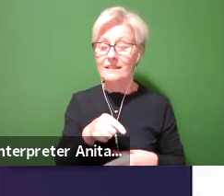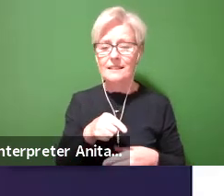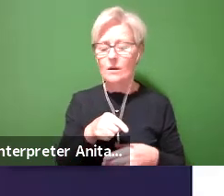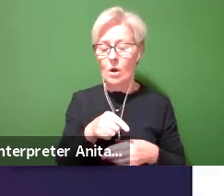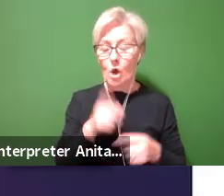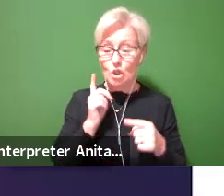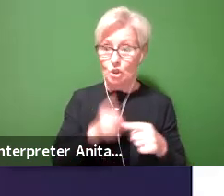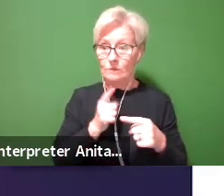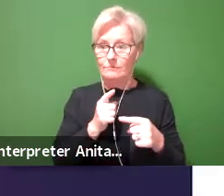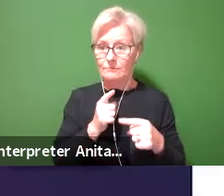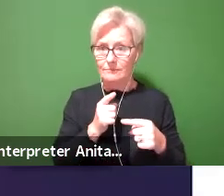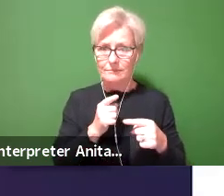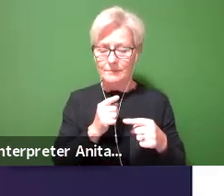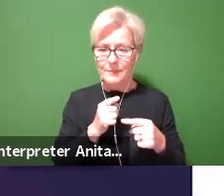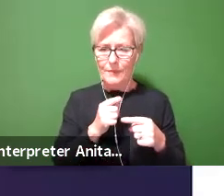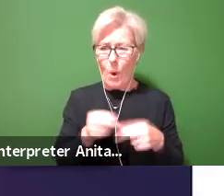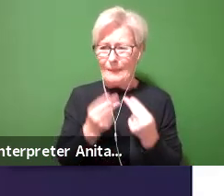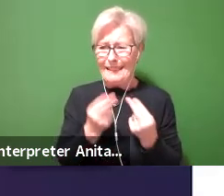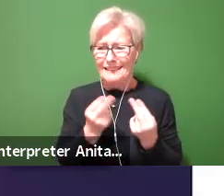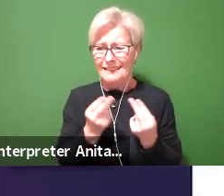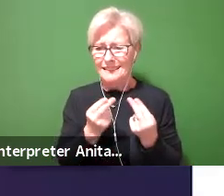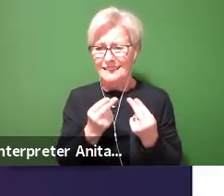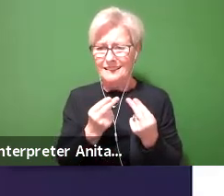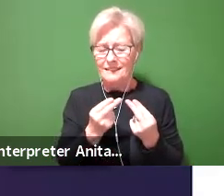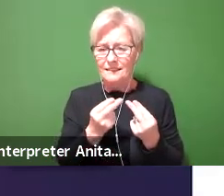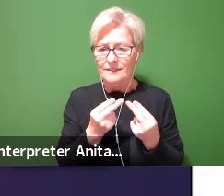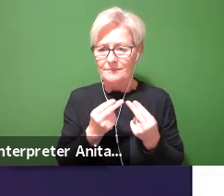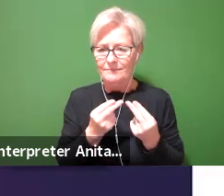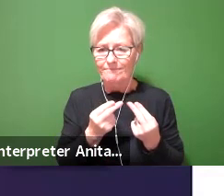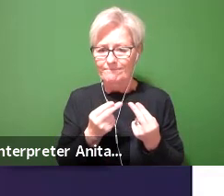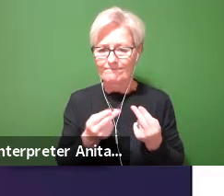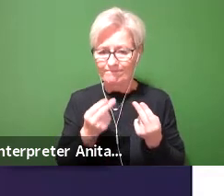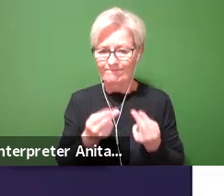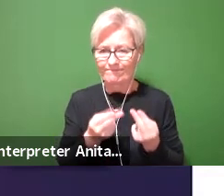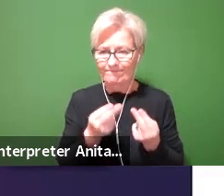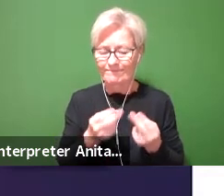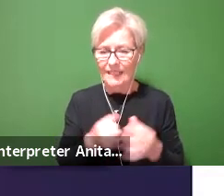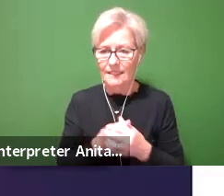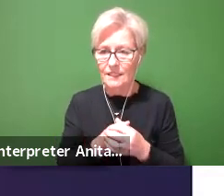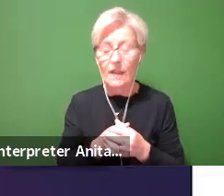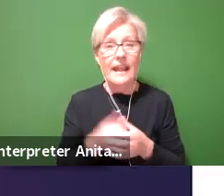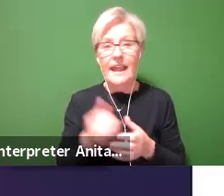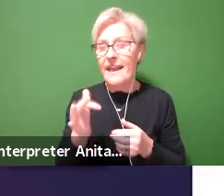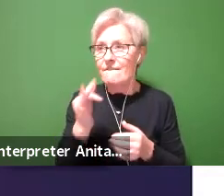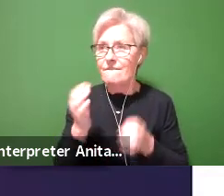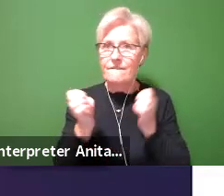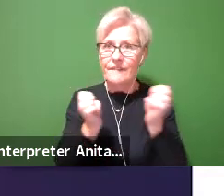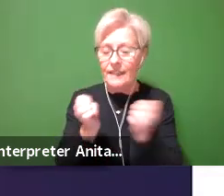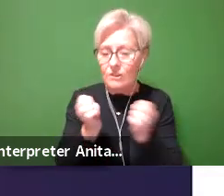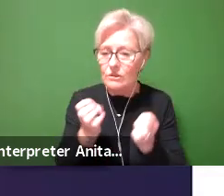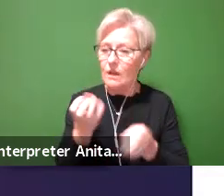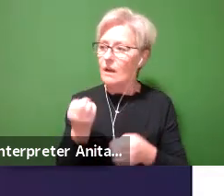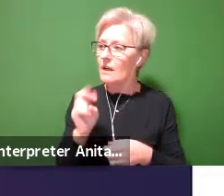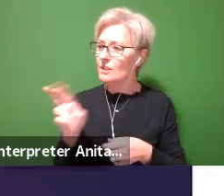urge, is when you need to go to the toilet on any physical exertion or increased